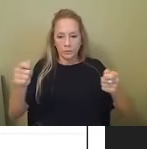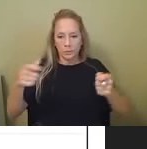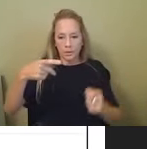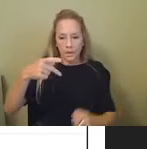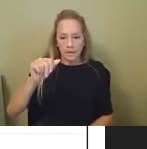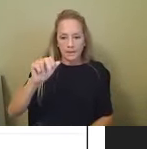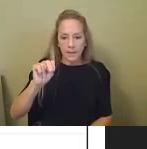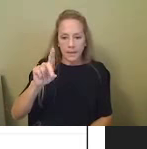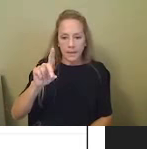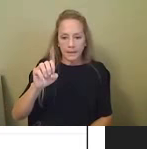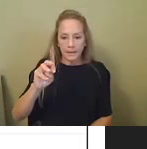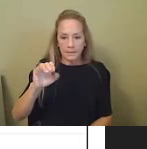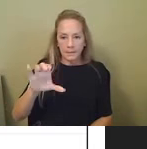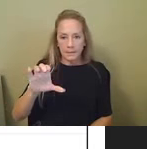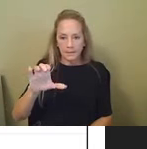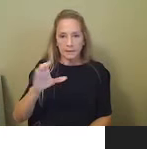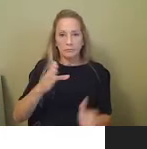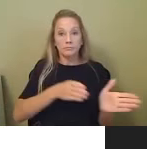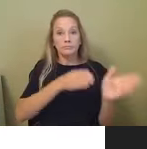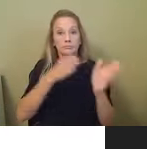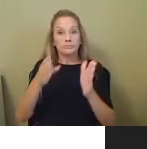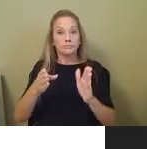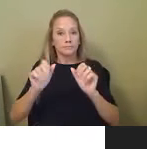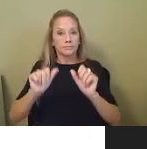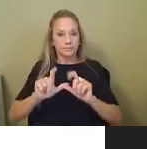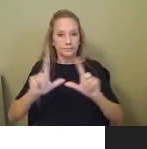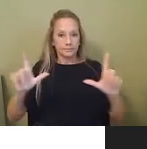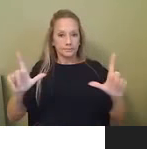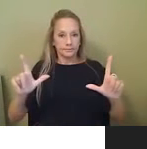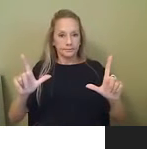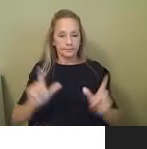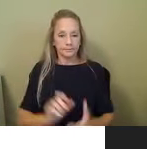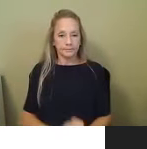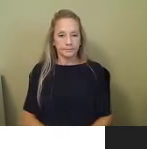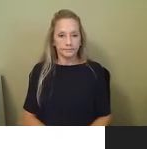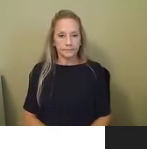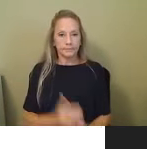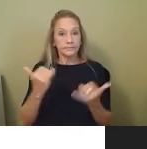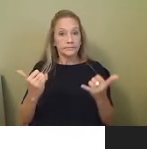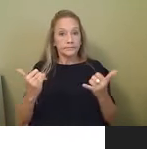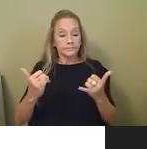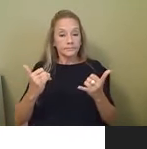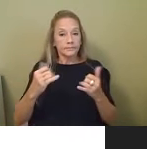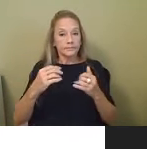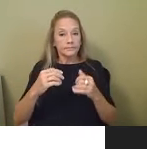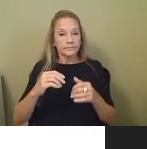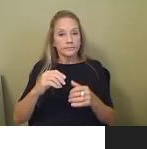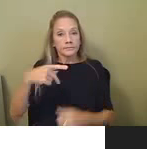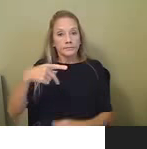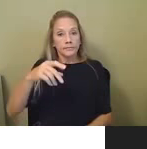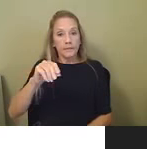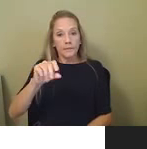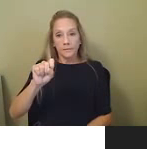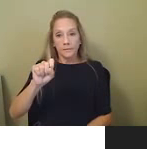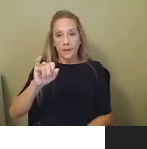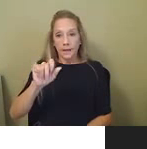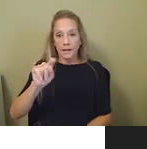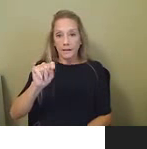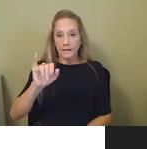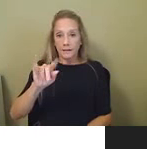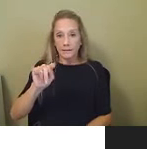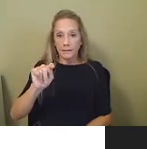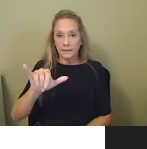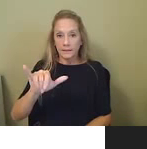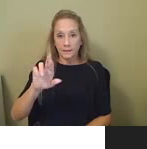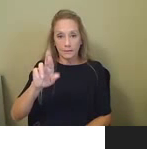So next slide, please. So now the positivity rate, and I put this in order because the